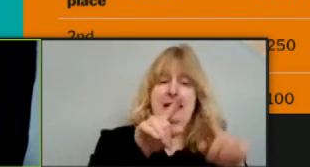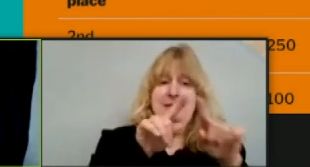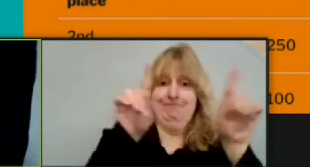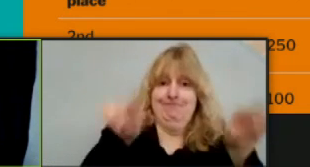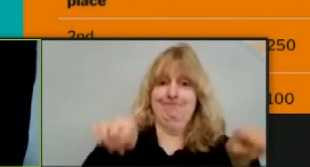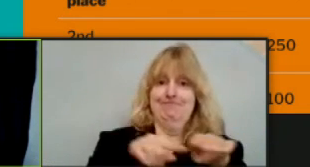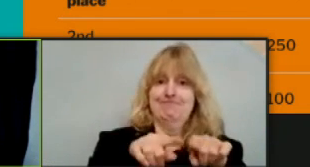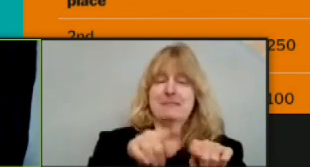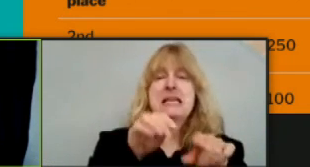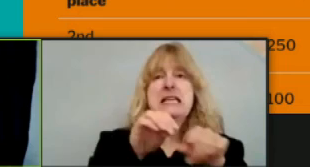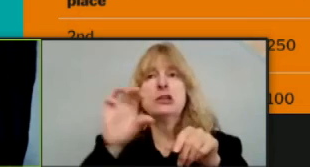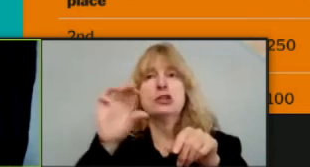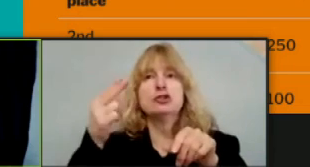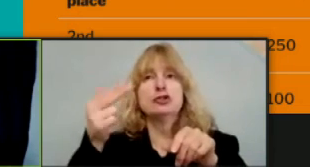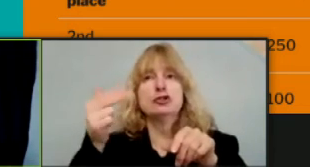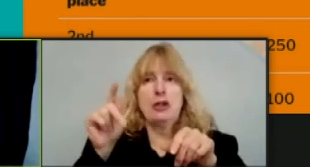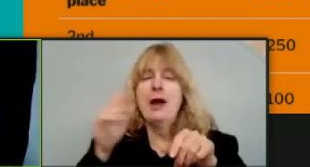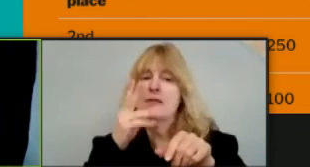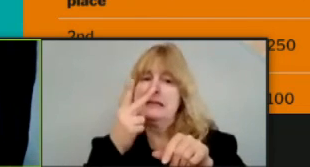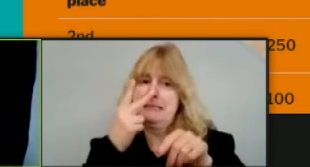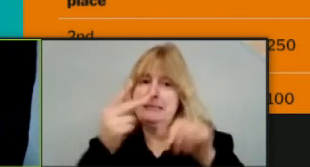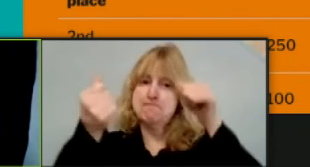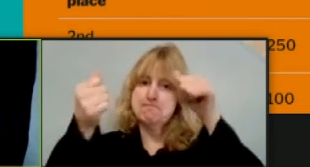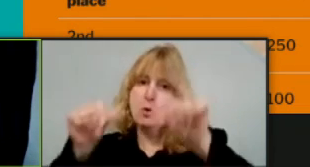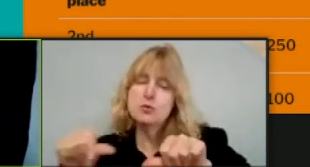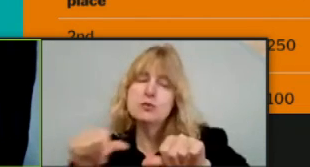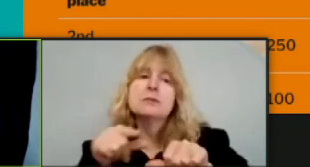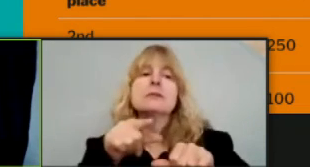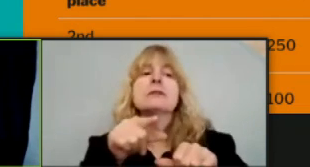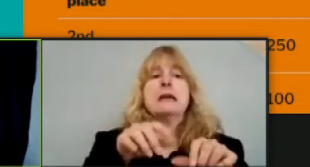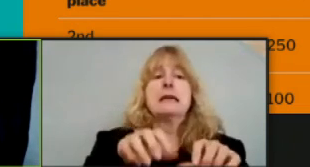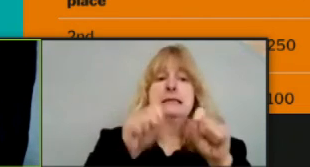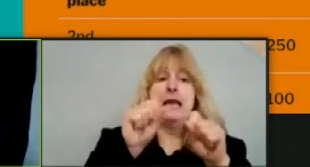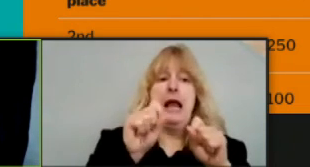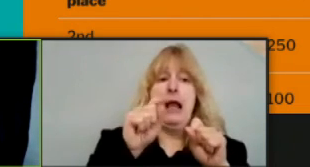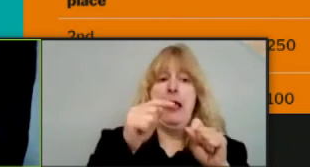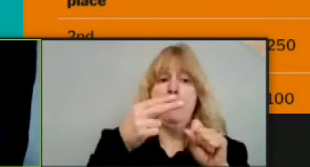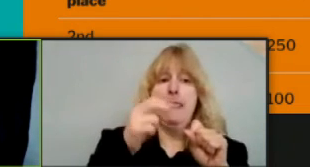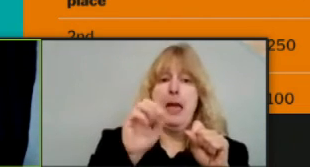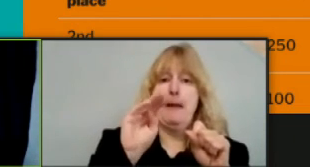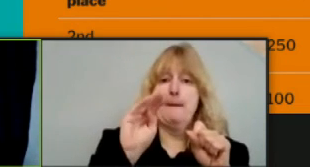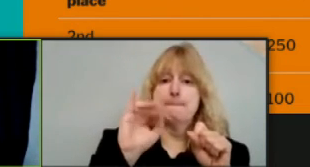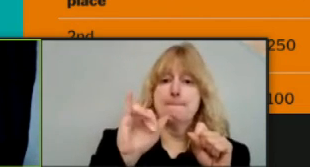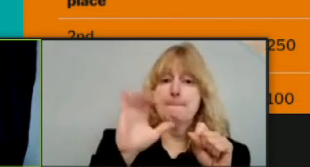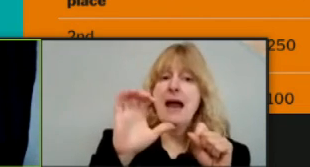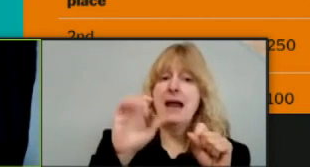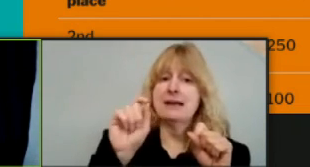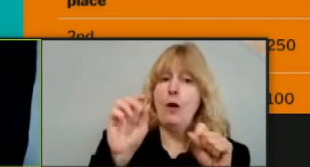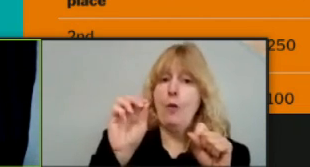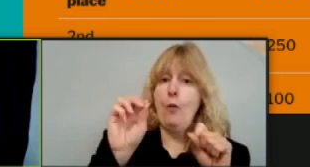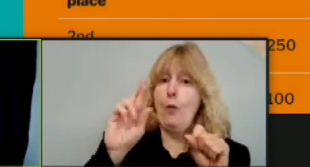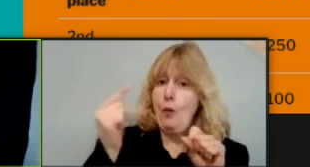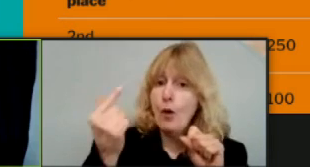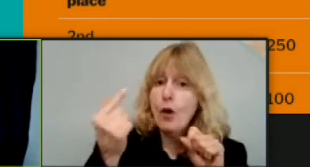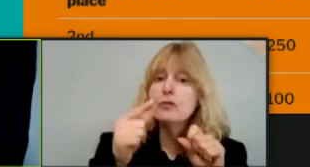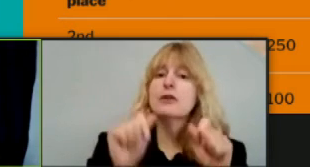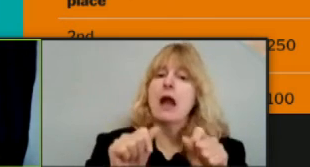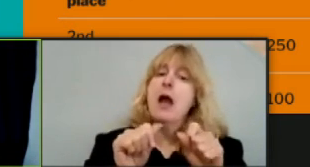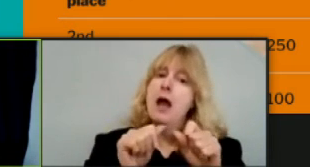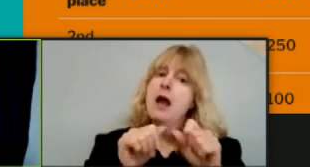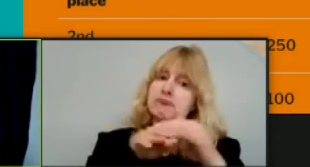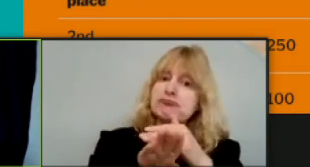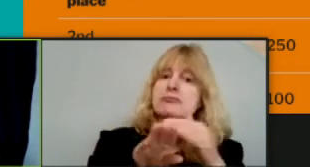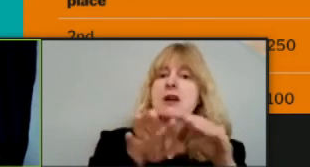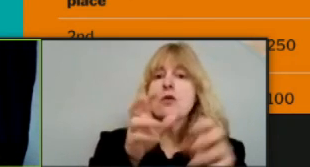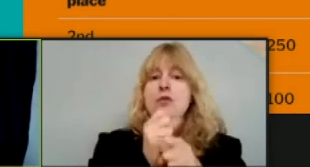visit takethemic.org to submit your message and be entered to win $500,